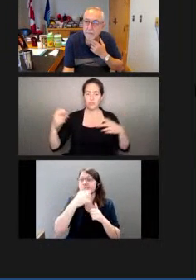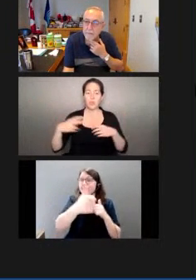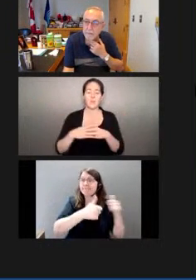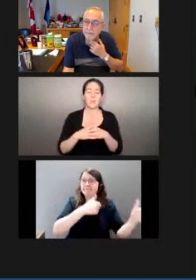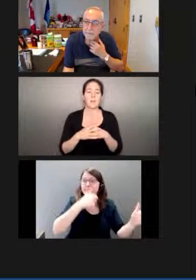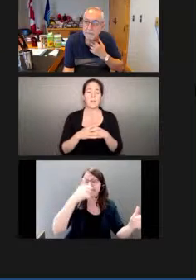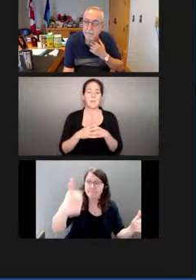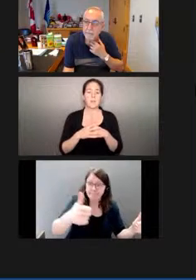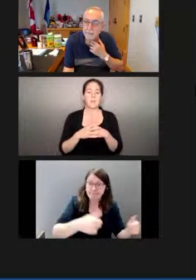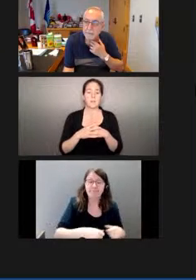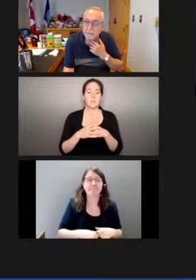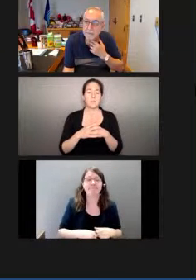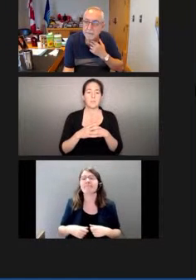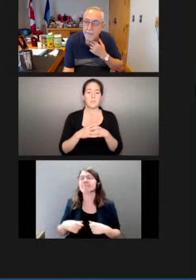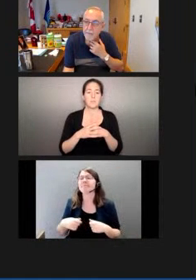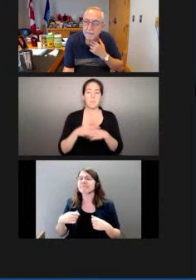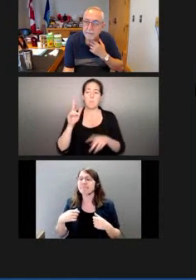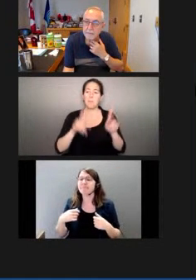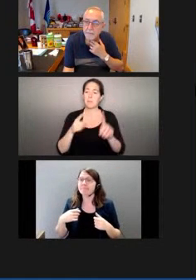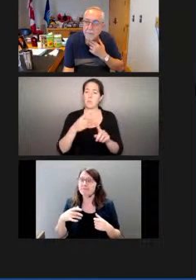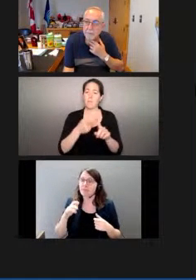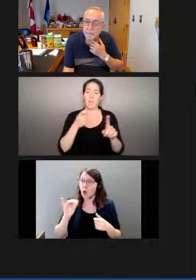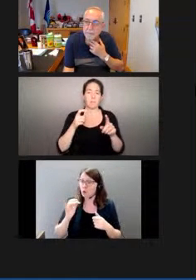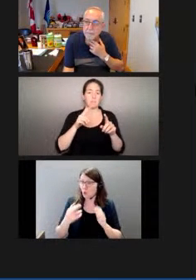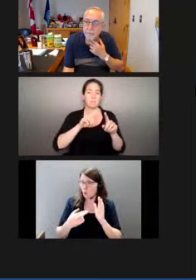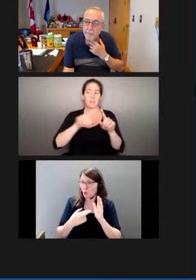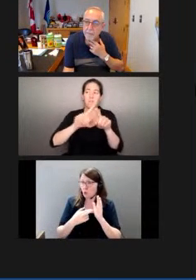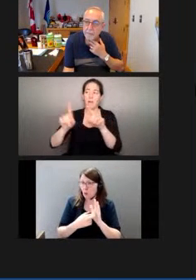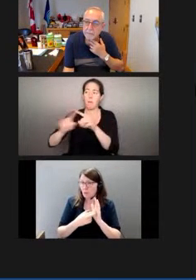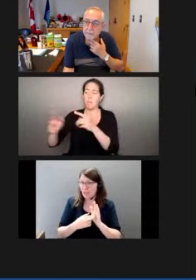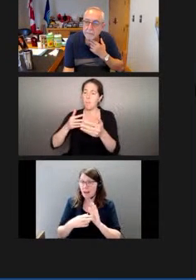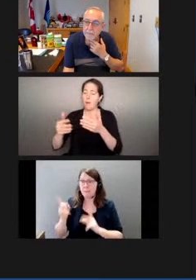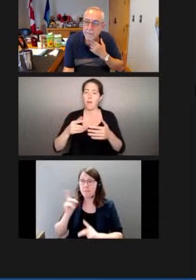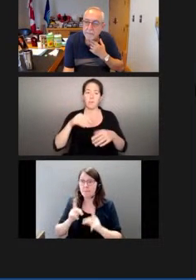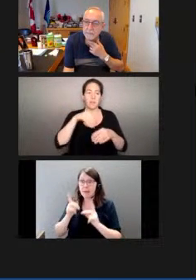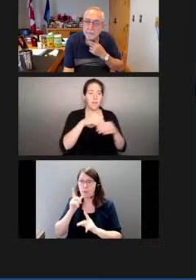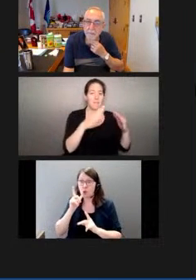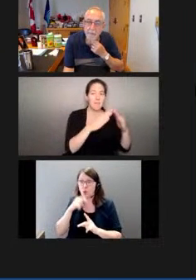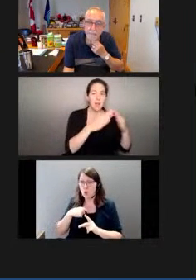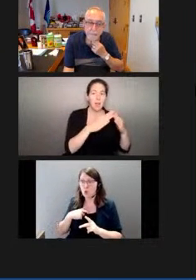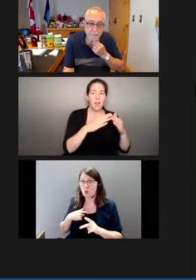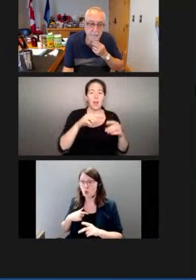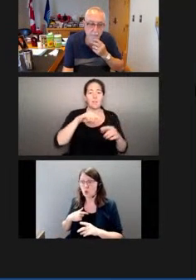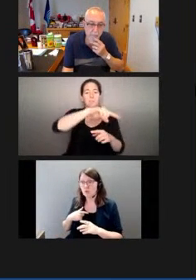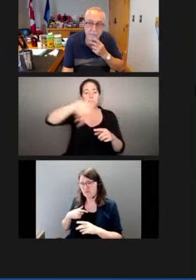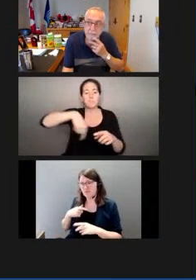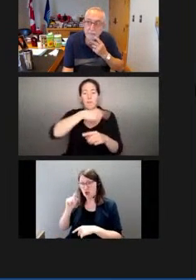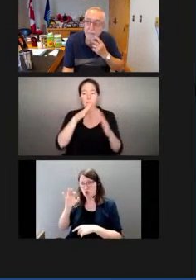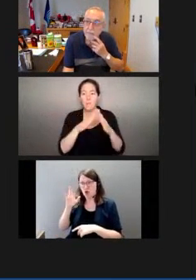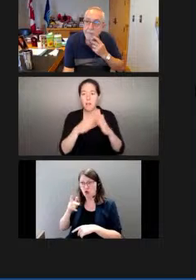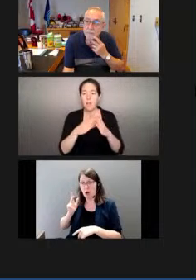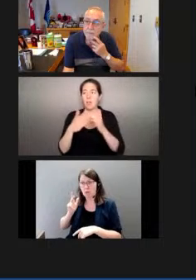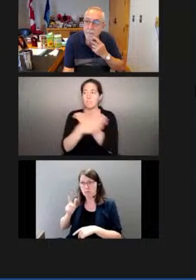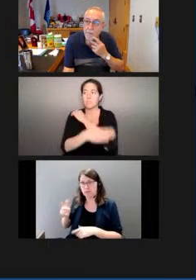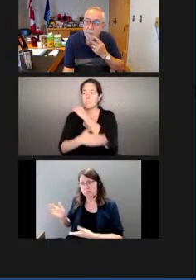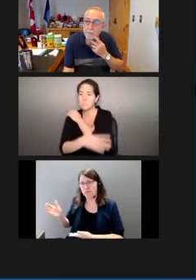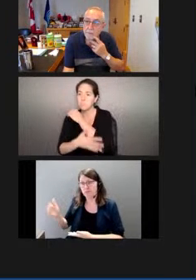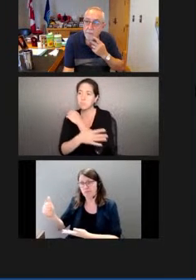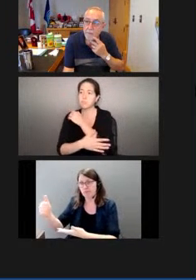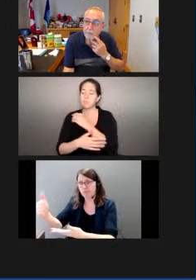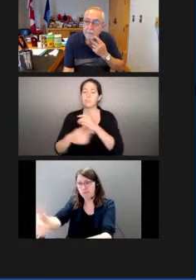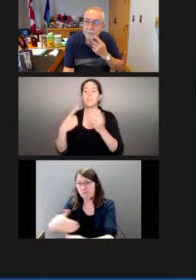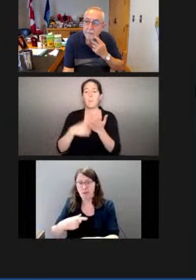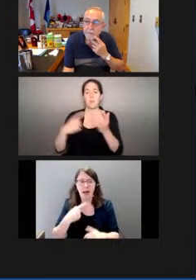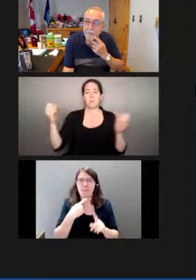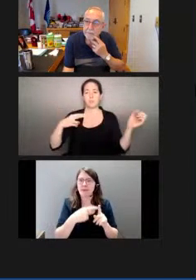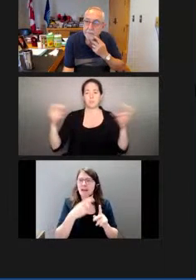fairly representative in terms of a breakdown between our curbside households and multi-residential households. So feedback received through the